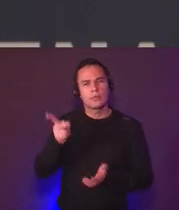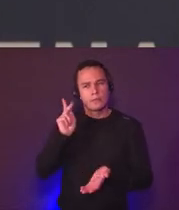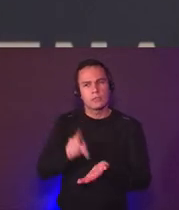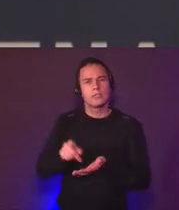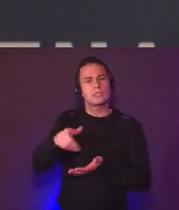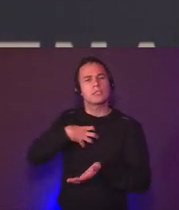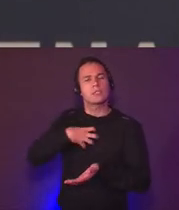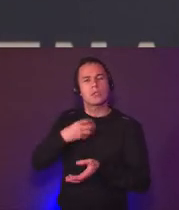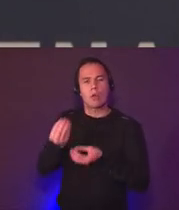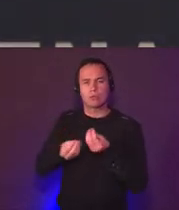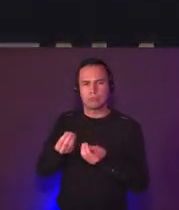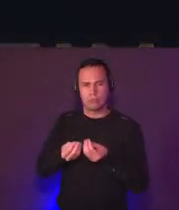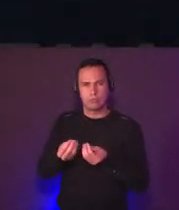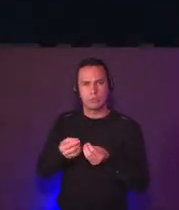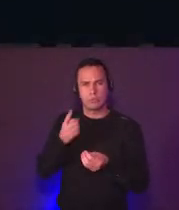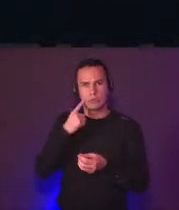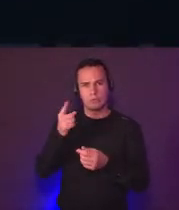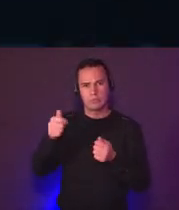Houston.